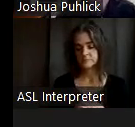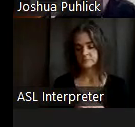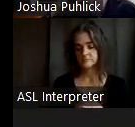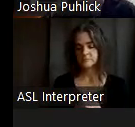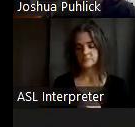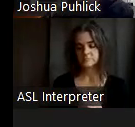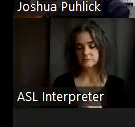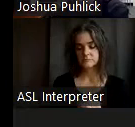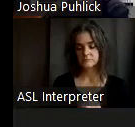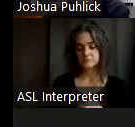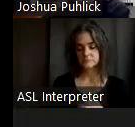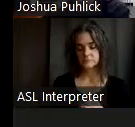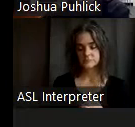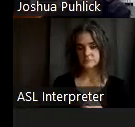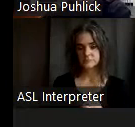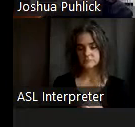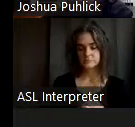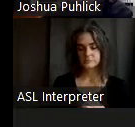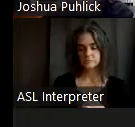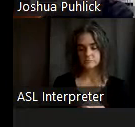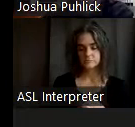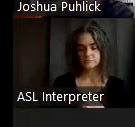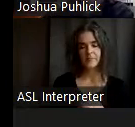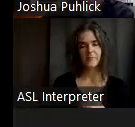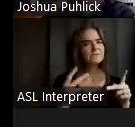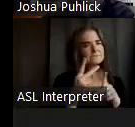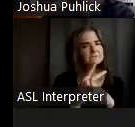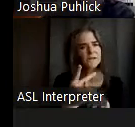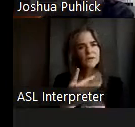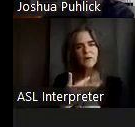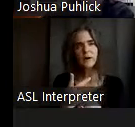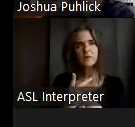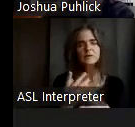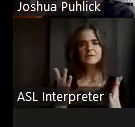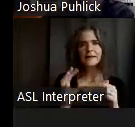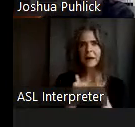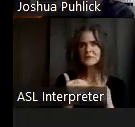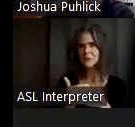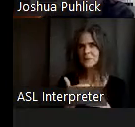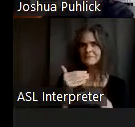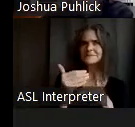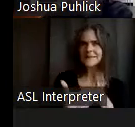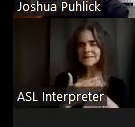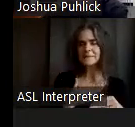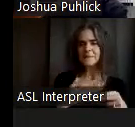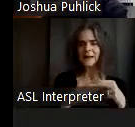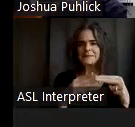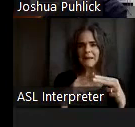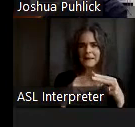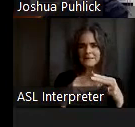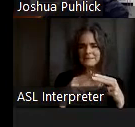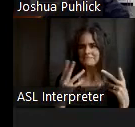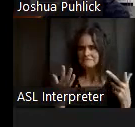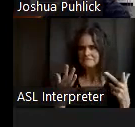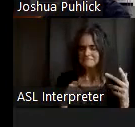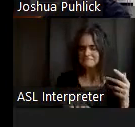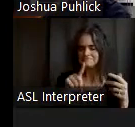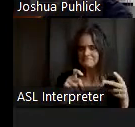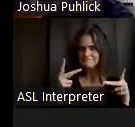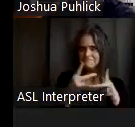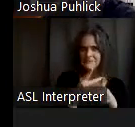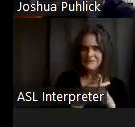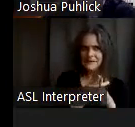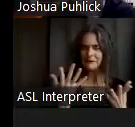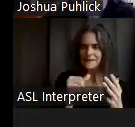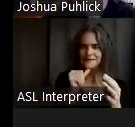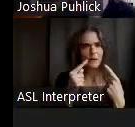And I'm just gonna figure out how to advance my slides here because that's not working.